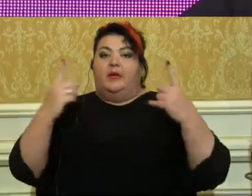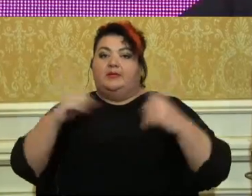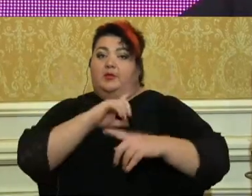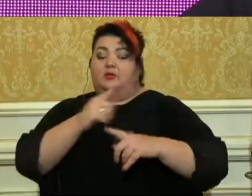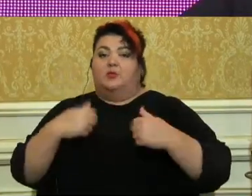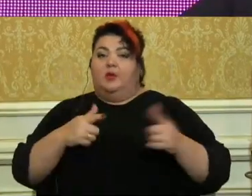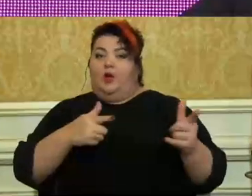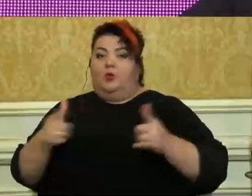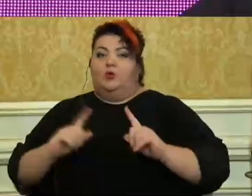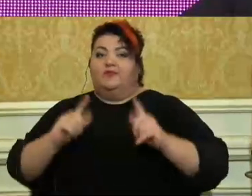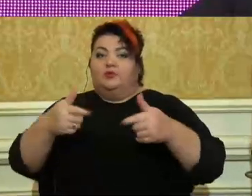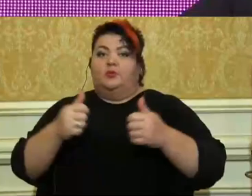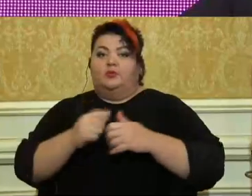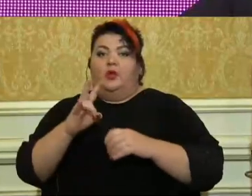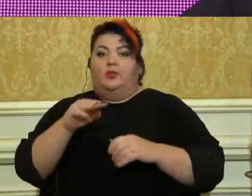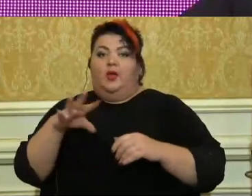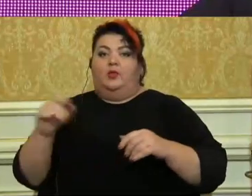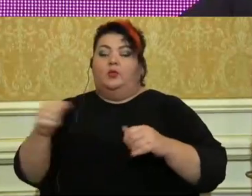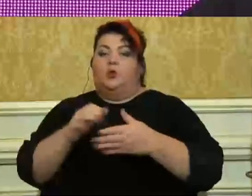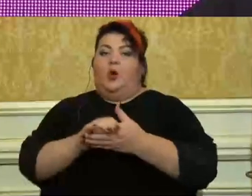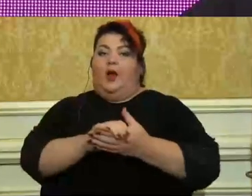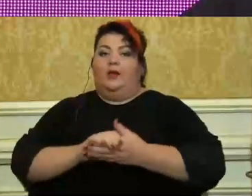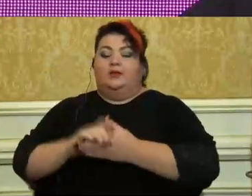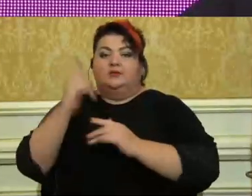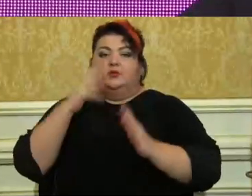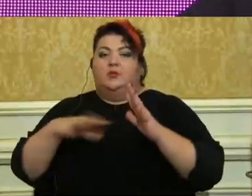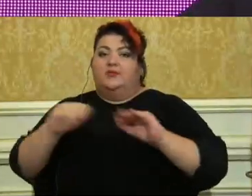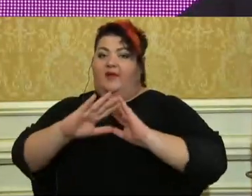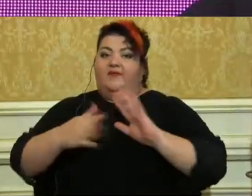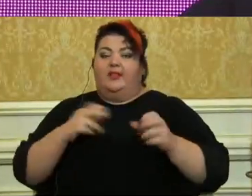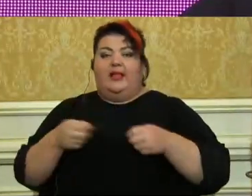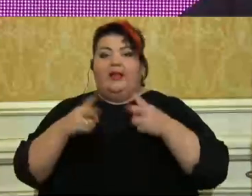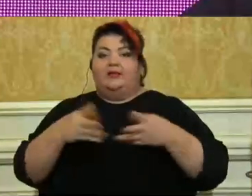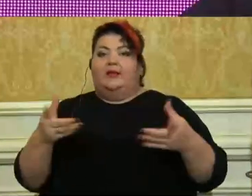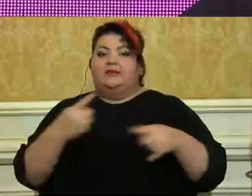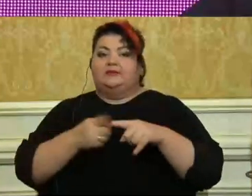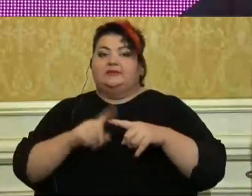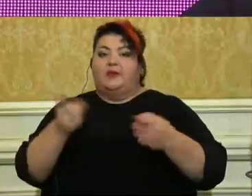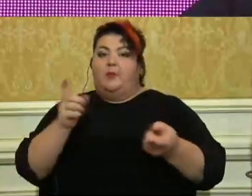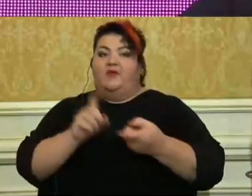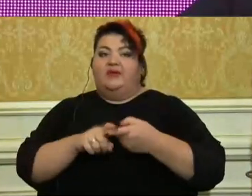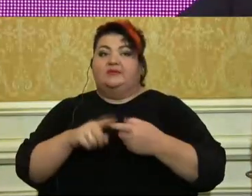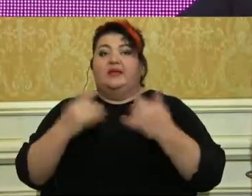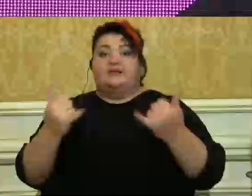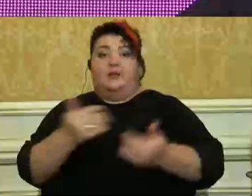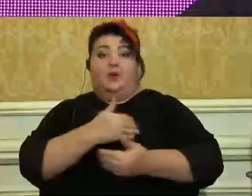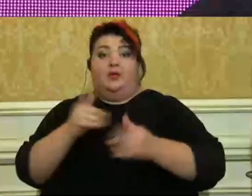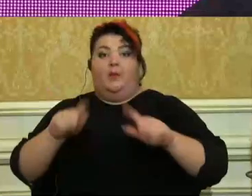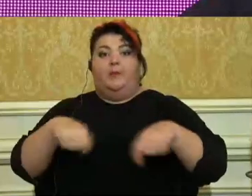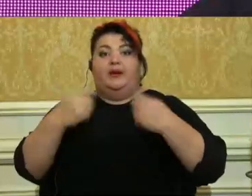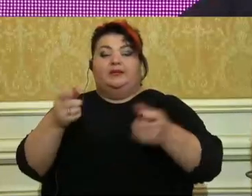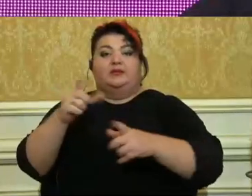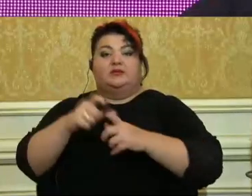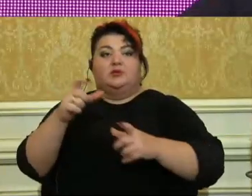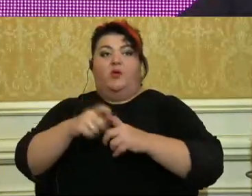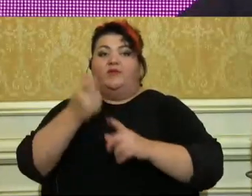to be ready to join the alliance. And we understand all the challenges and all risks connecting to